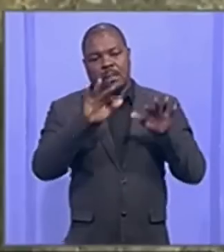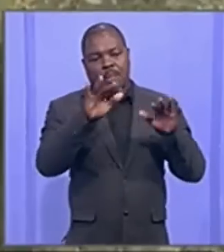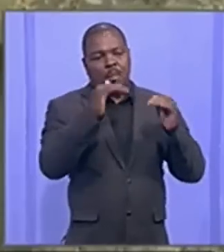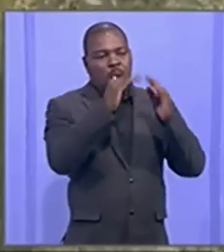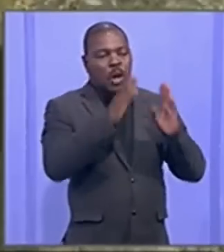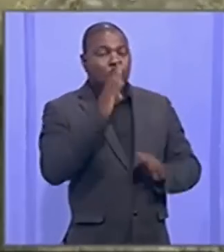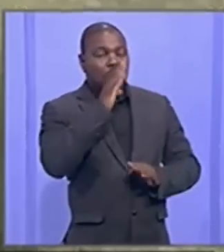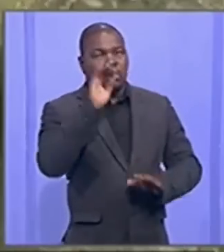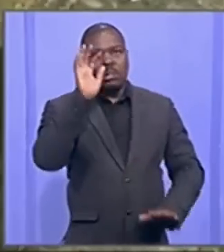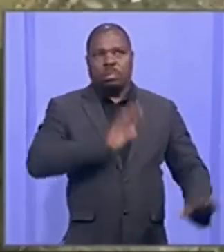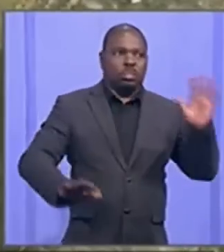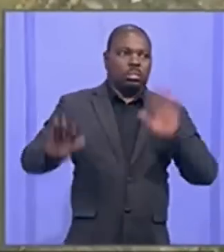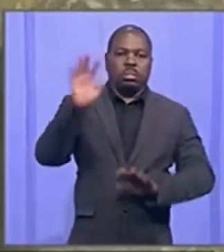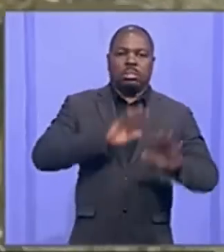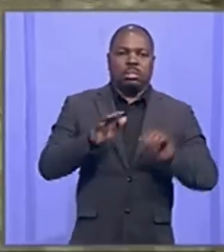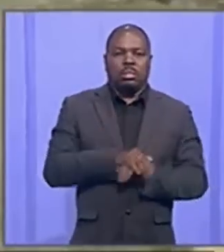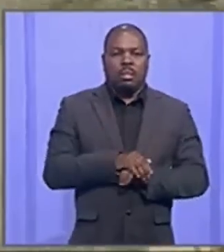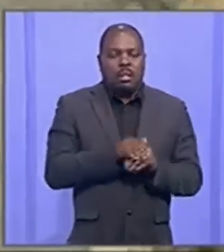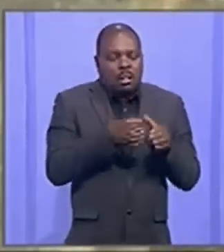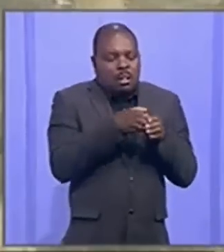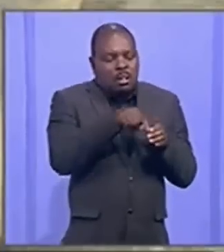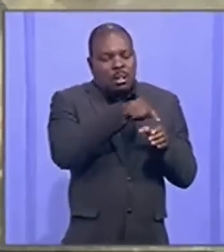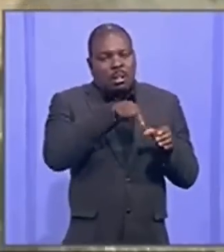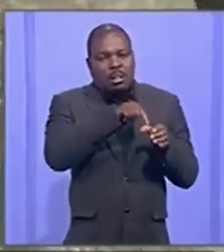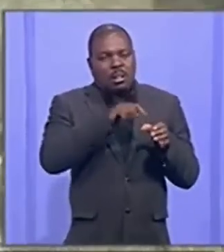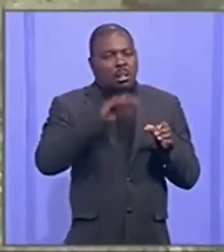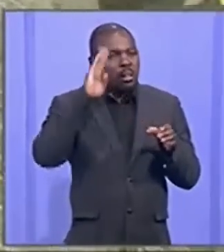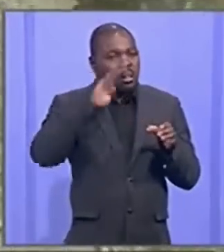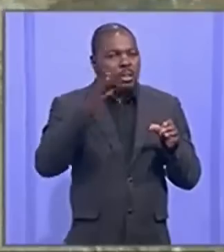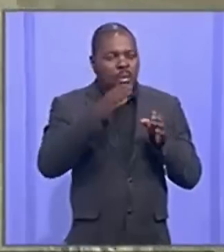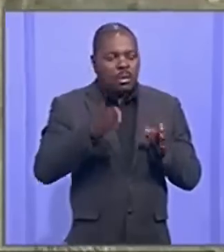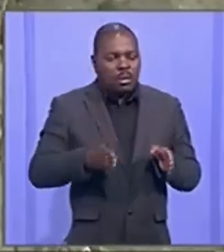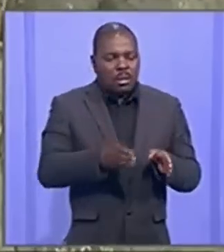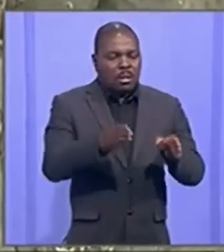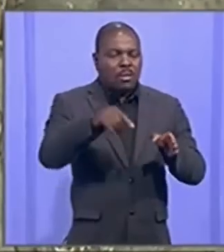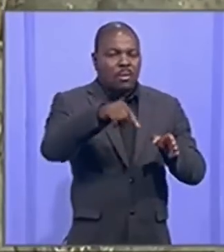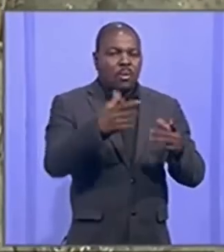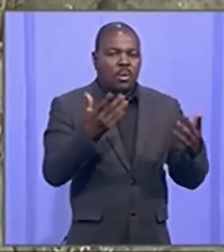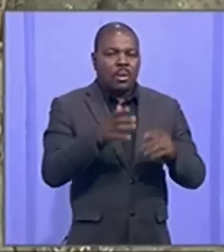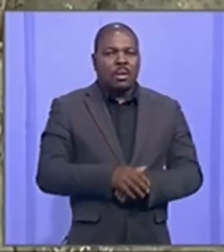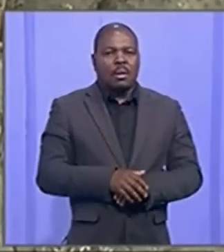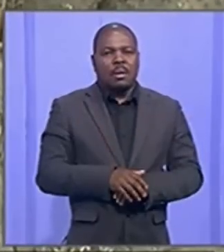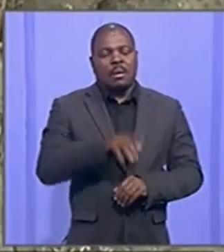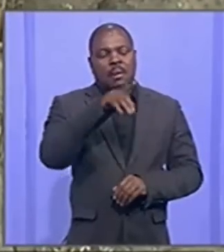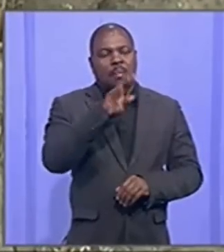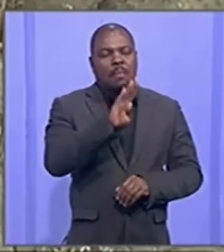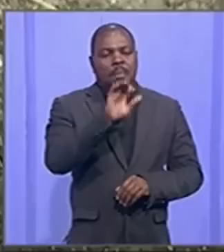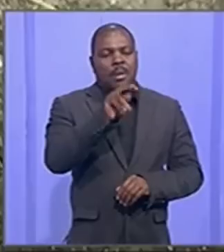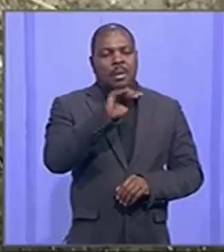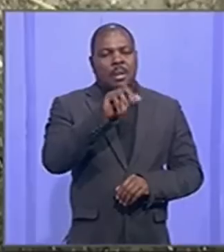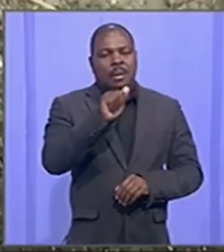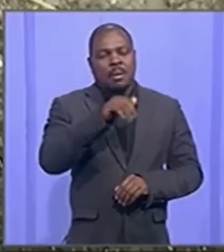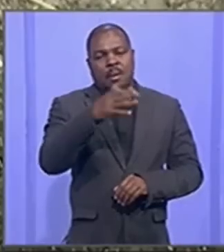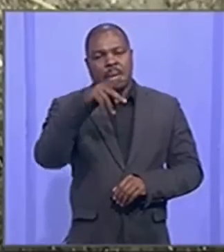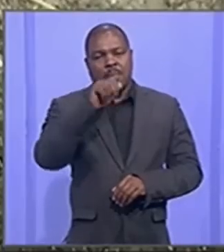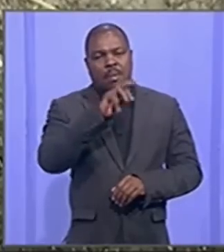ba amegile o šoro go sehlophana sa bona se se dulago kgauswi le moedi ka motsenthoko wa Penina Park ga